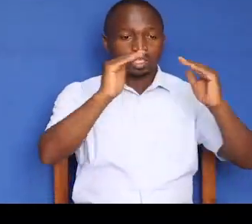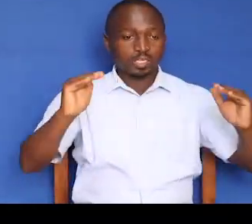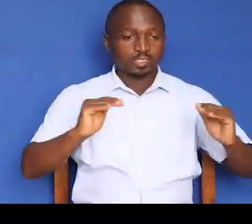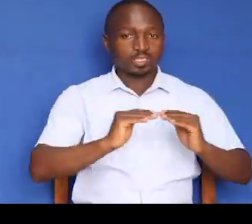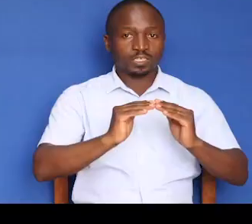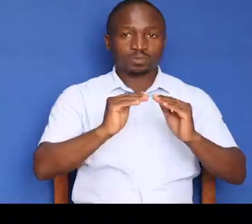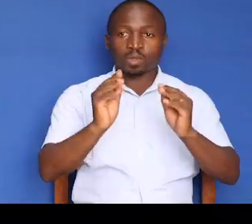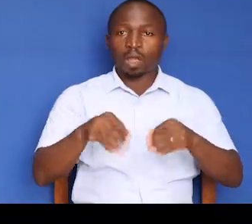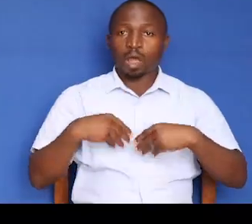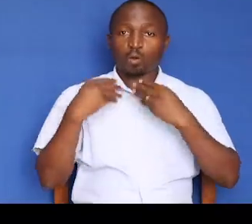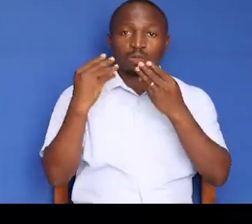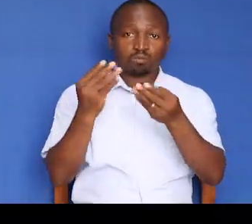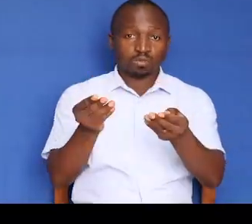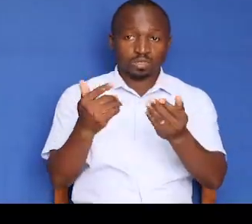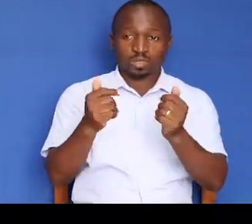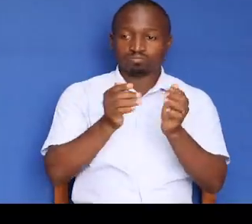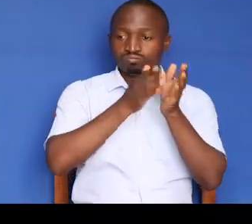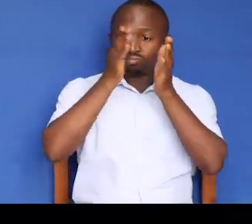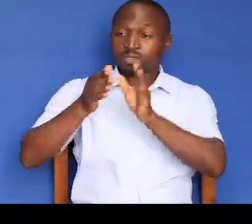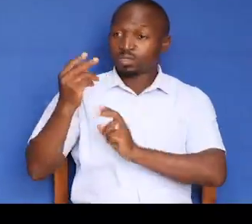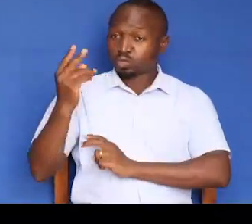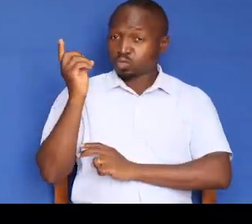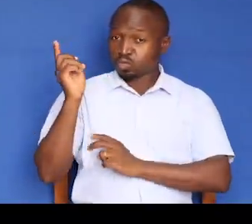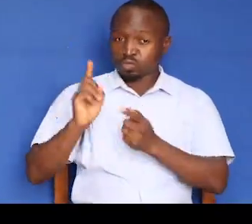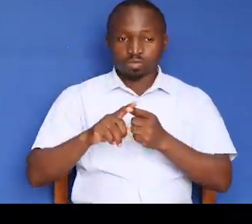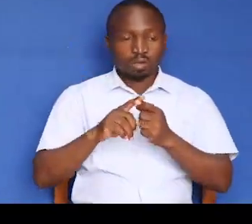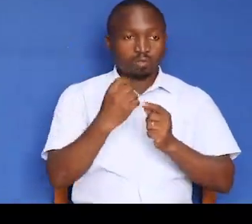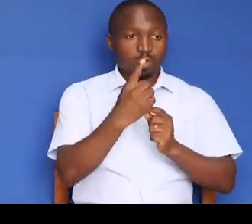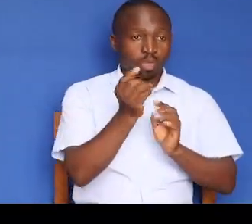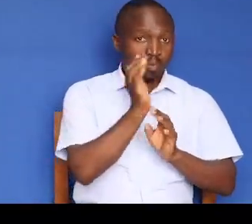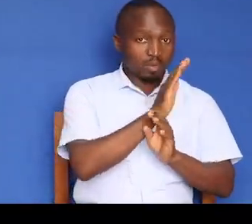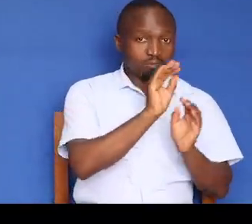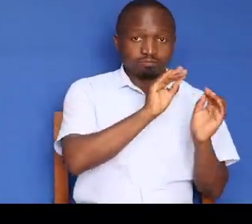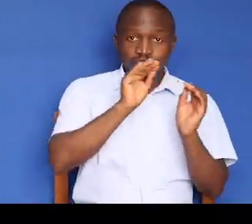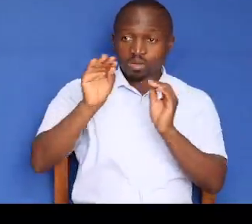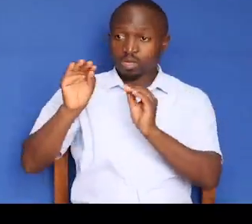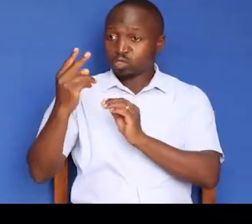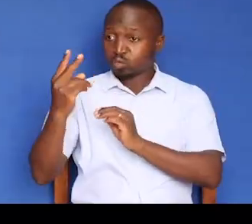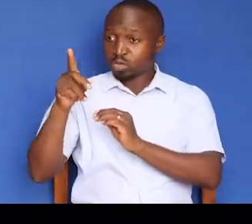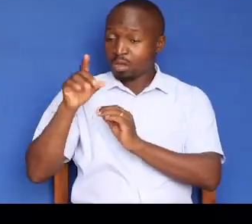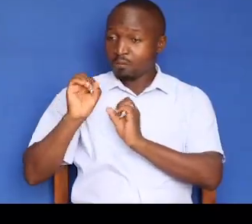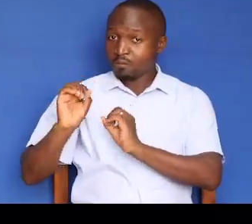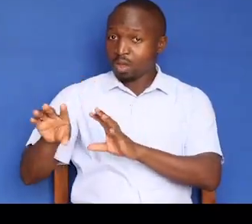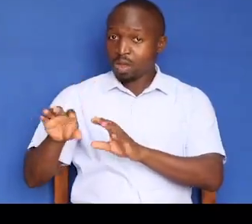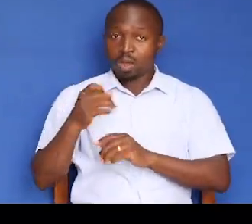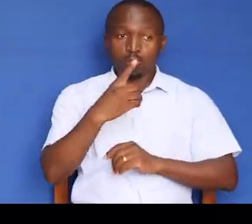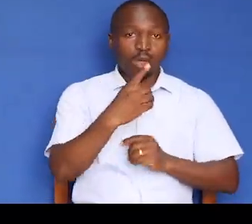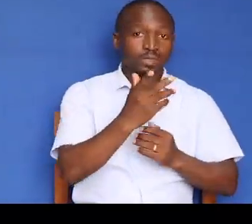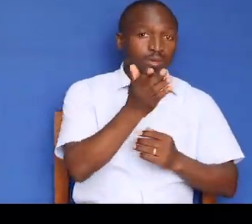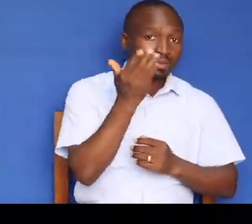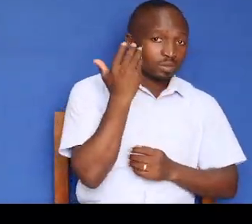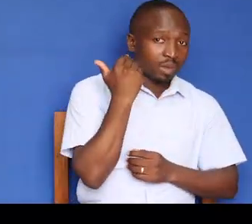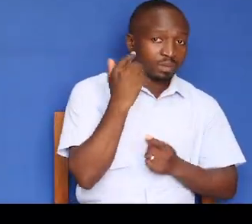output. Change in output, now we are at 2. We shifted it from 1 to 2. So 2 is new and 1 is